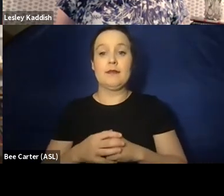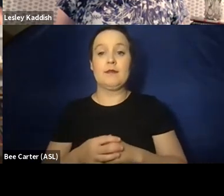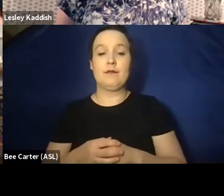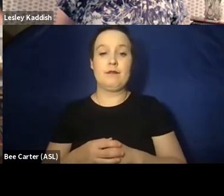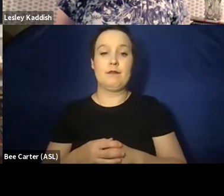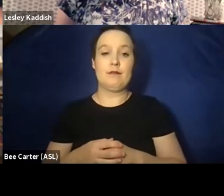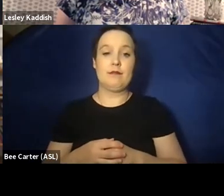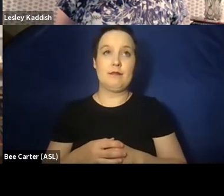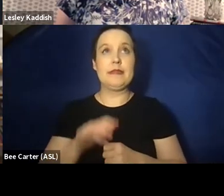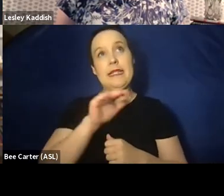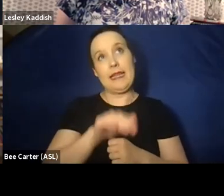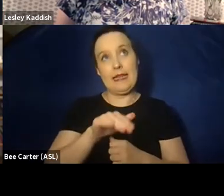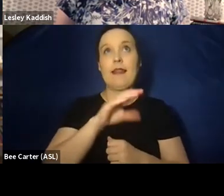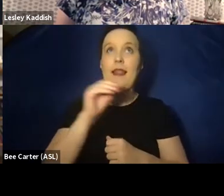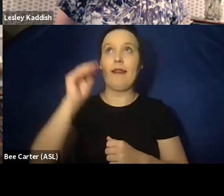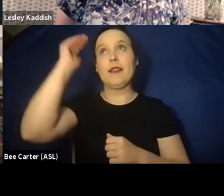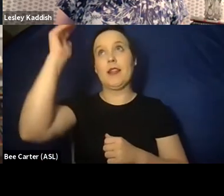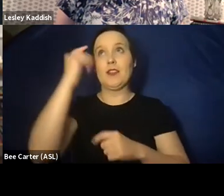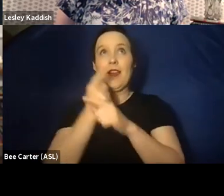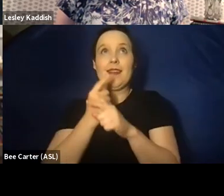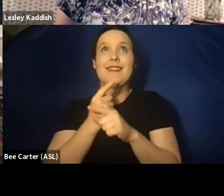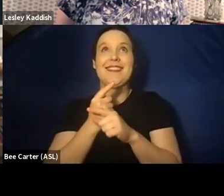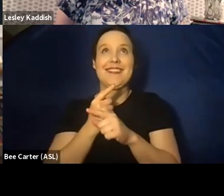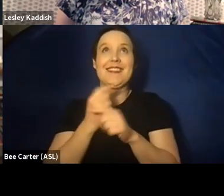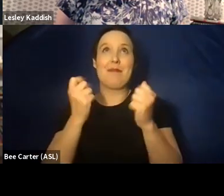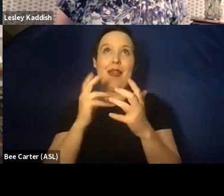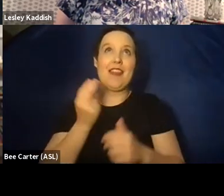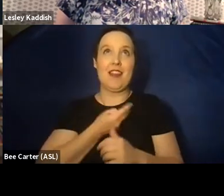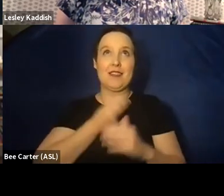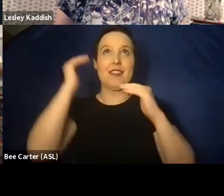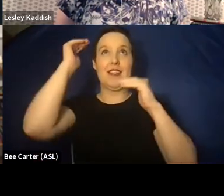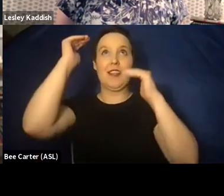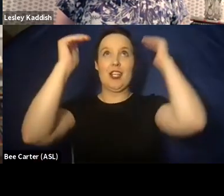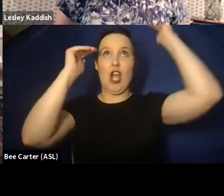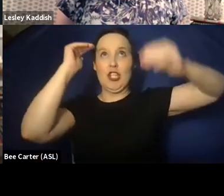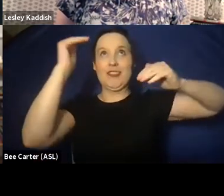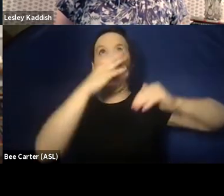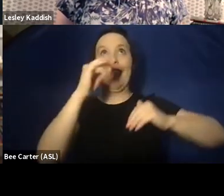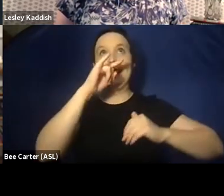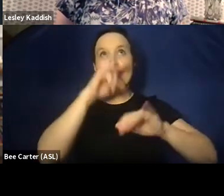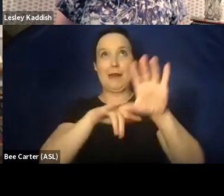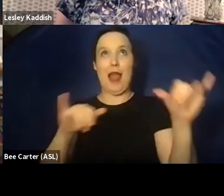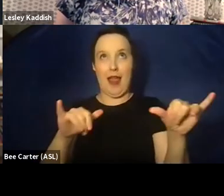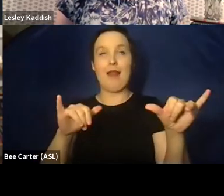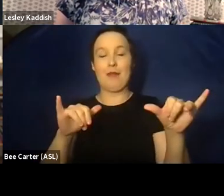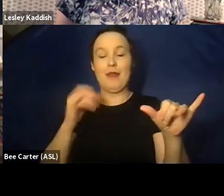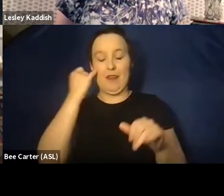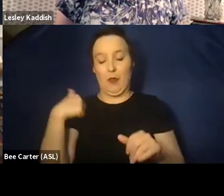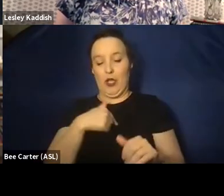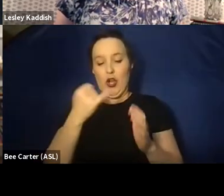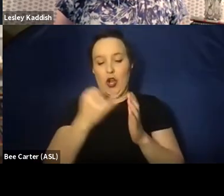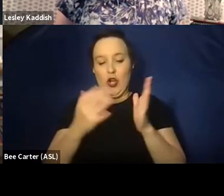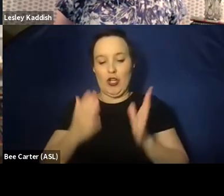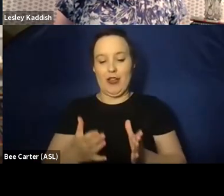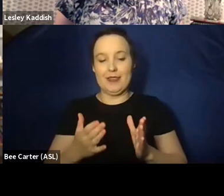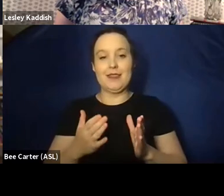an adult too, I mean, that's what artists are. I think a lot of us were kid and adults. We get to have our cake and eat it too. So the sound that rain